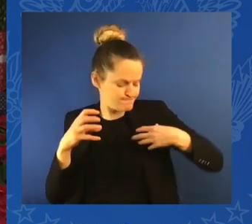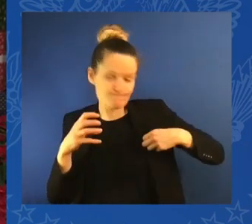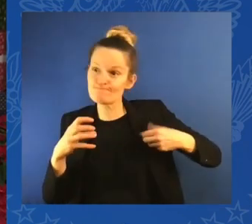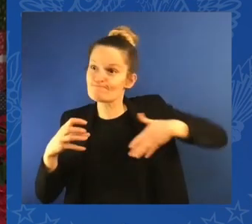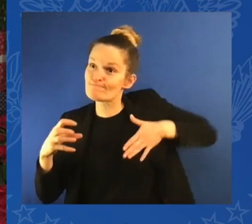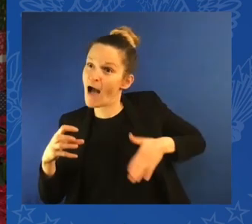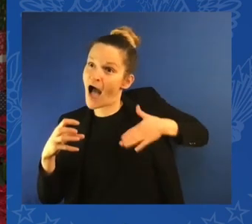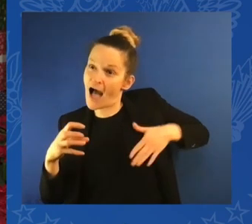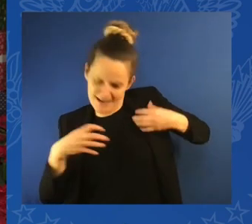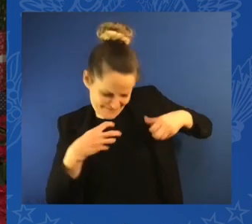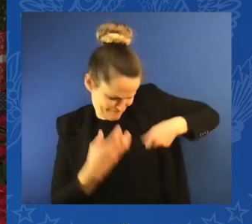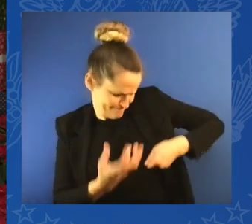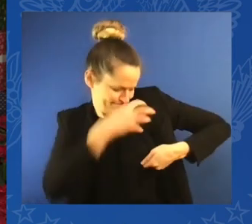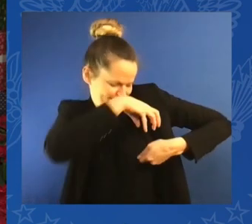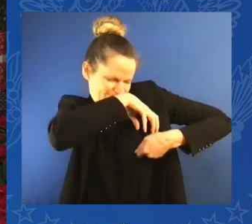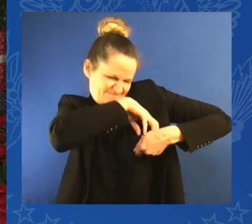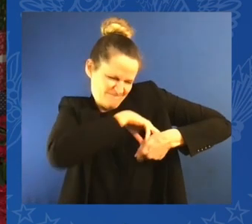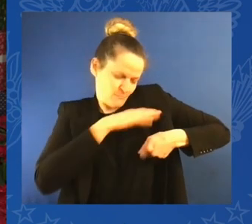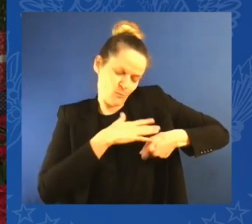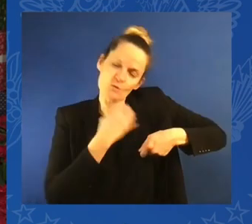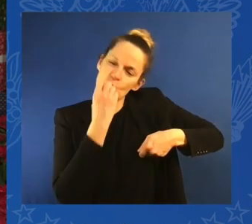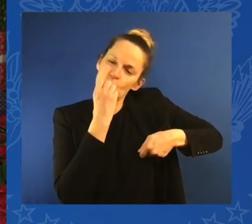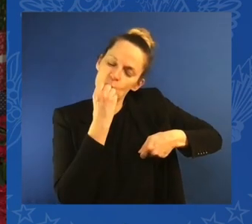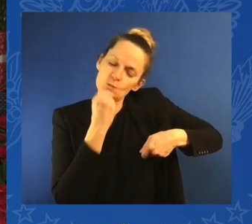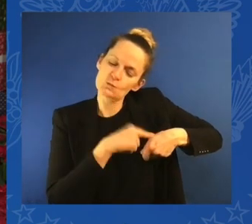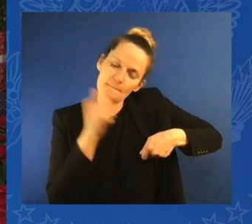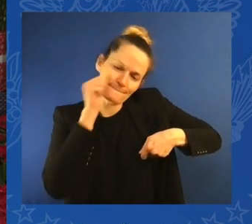warm house. What do you think happened?